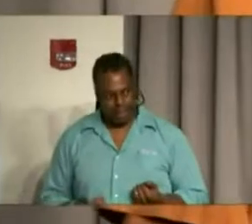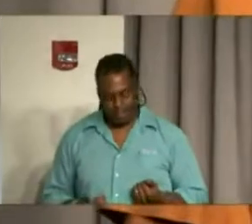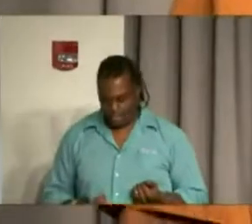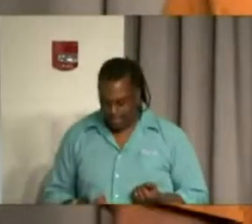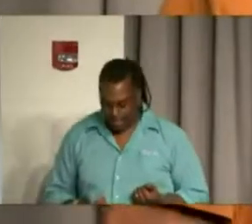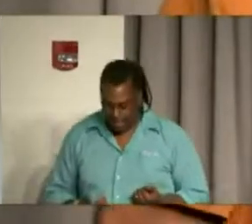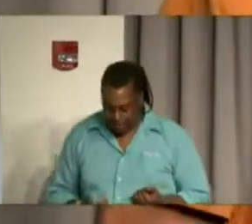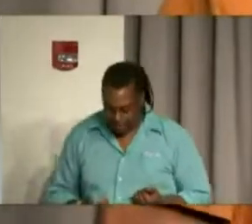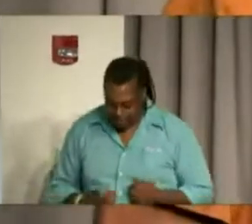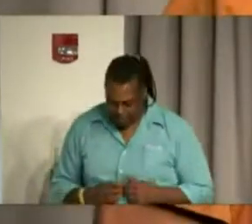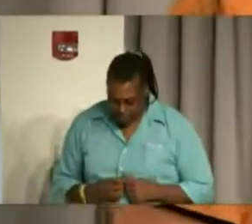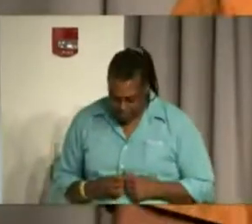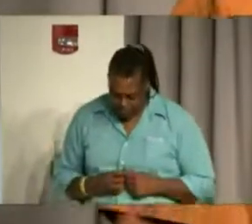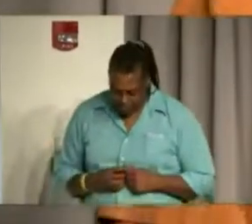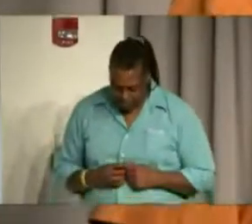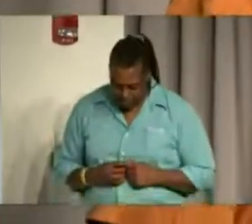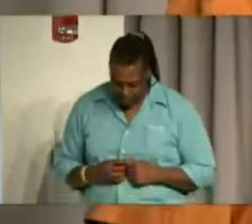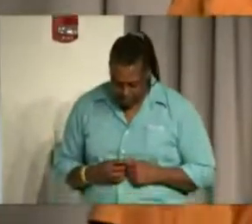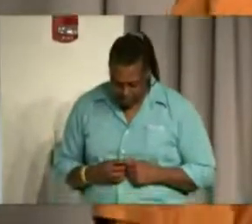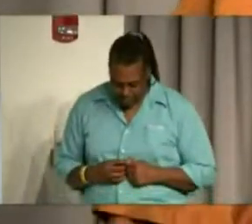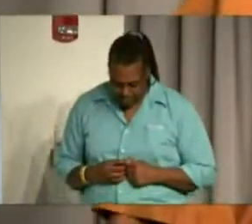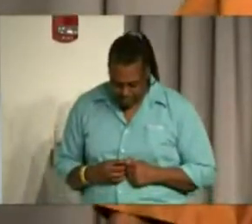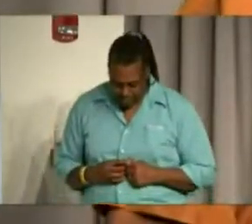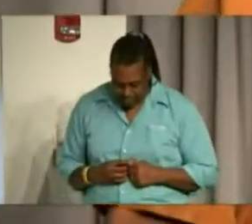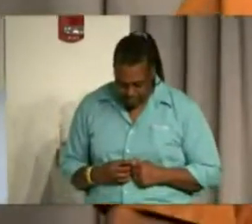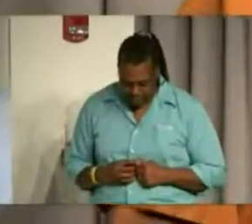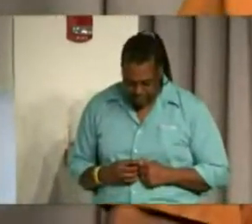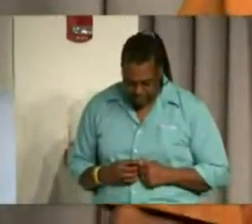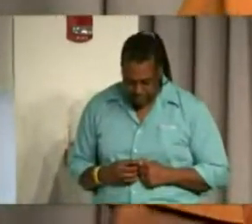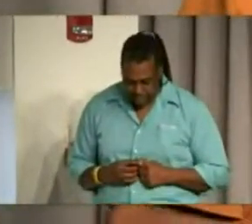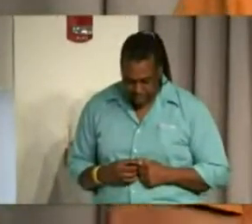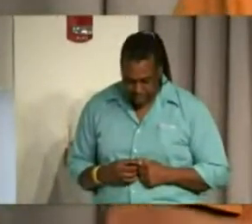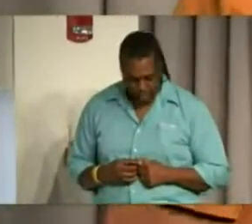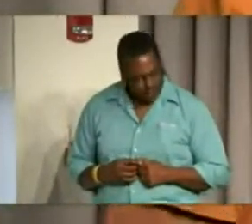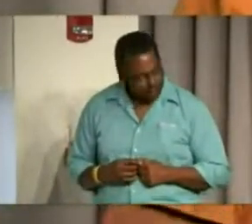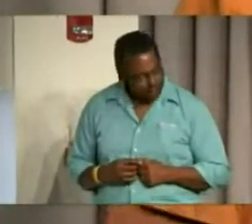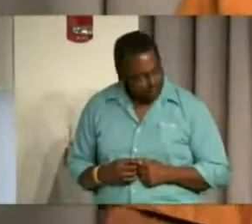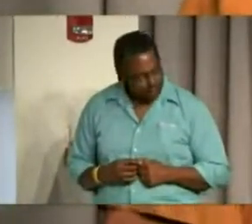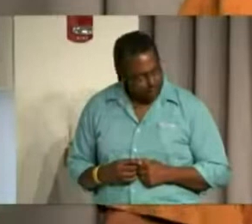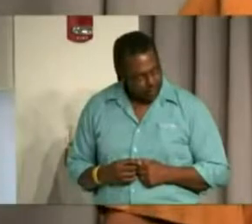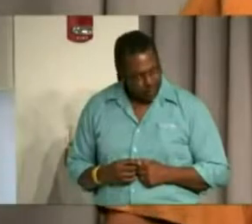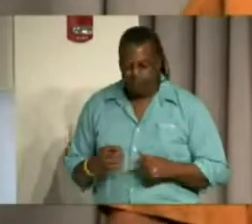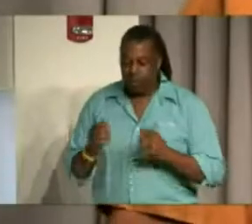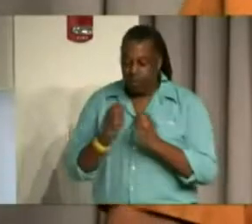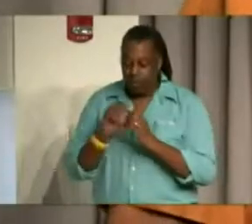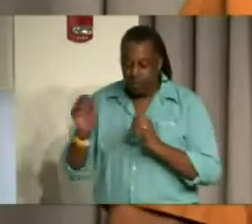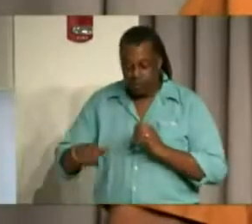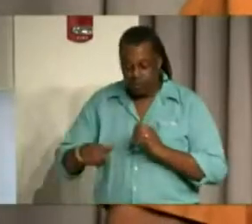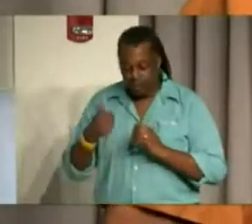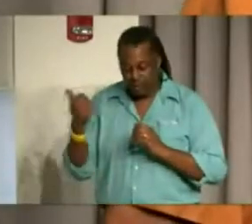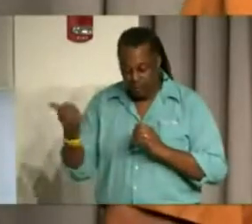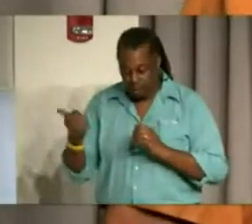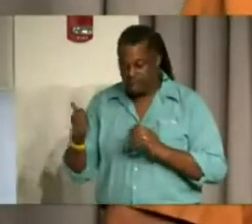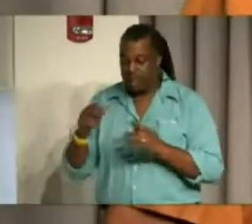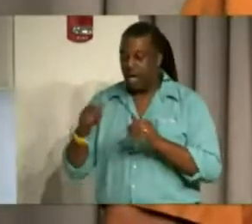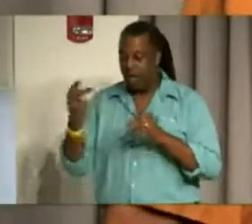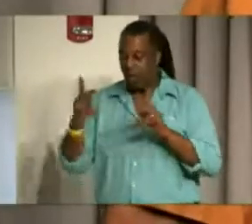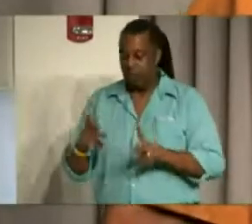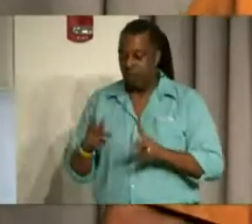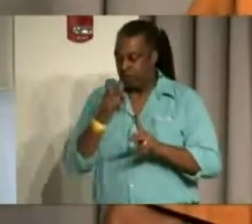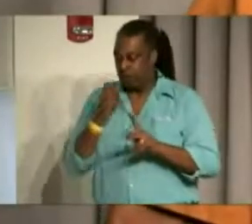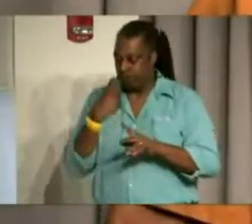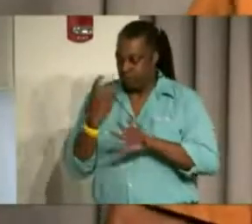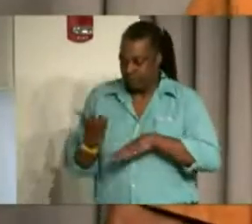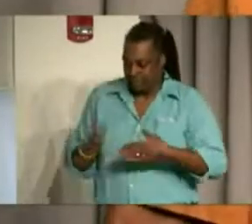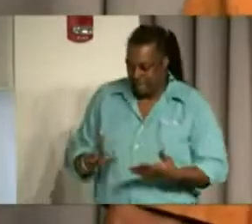LaDonna Allard Braypool, rest in peace, with others started a movement to